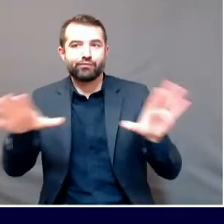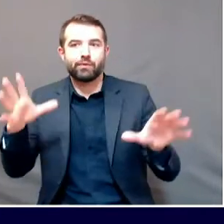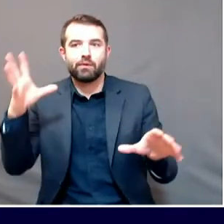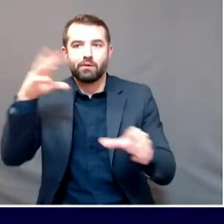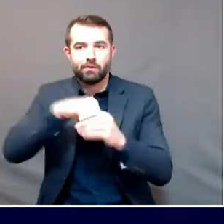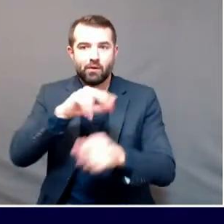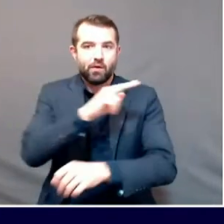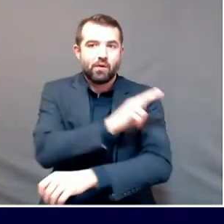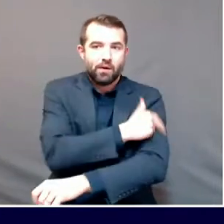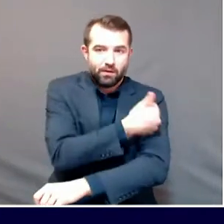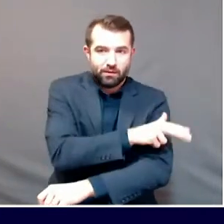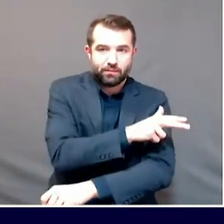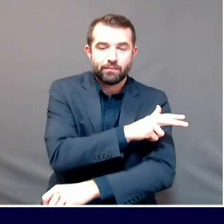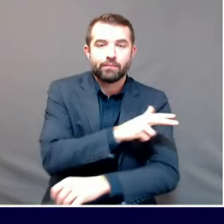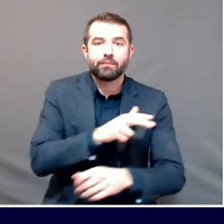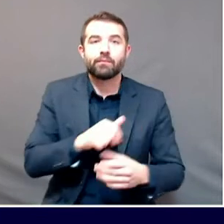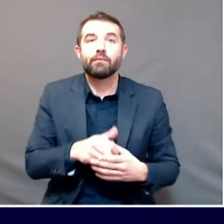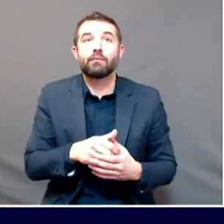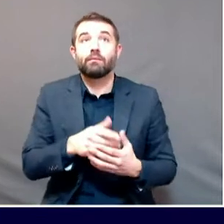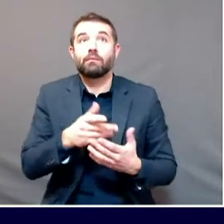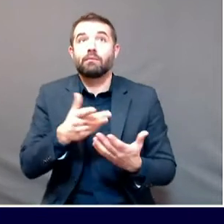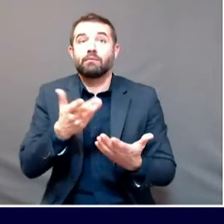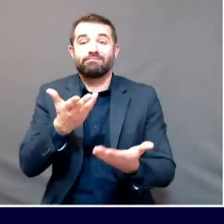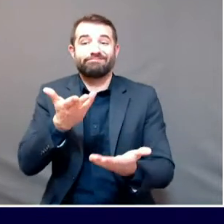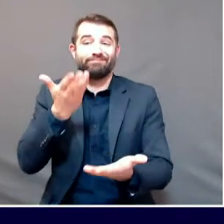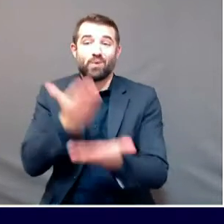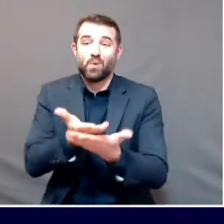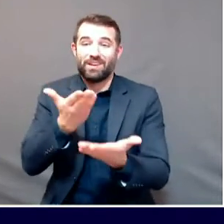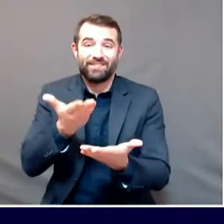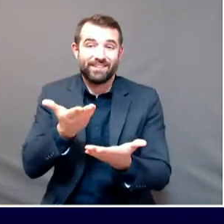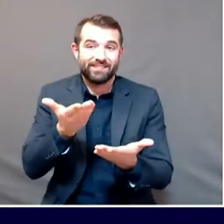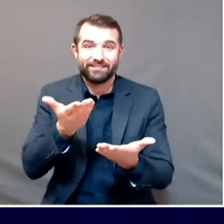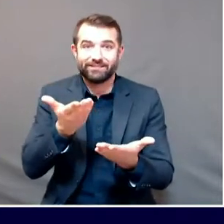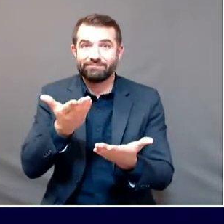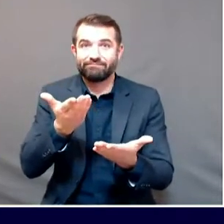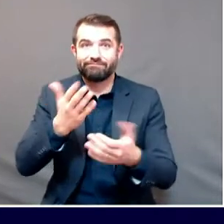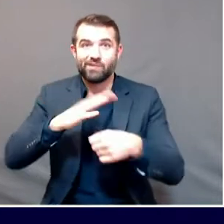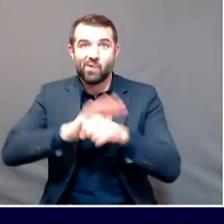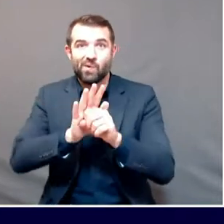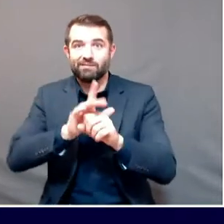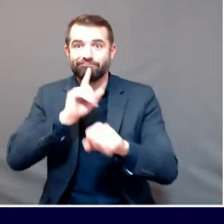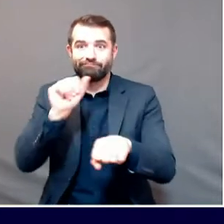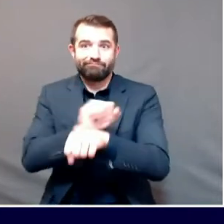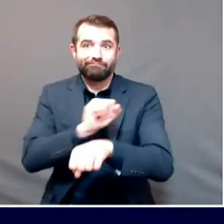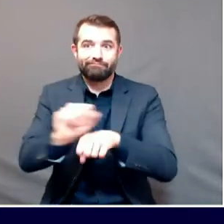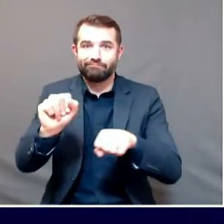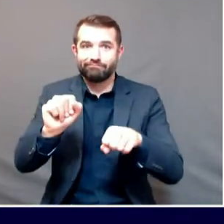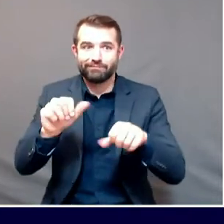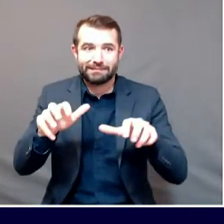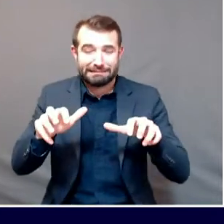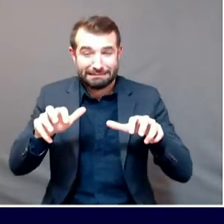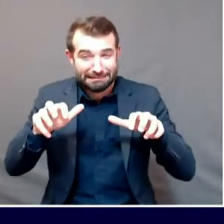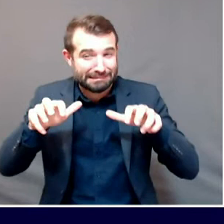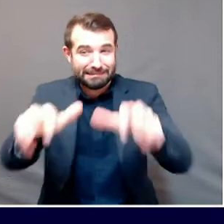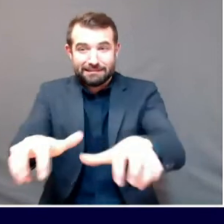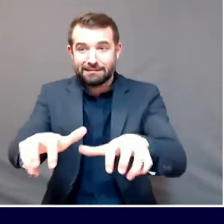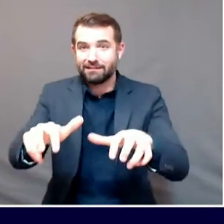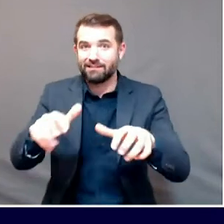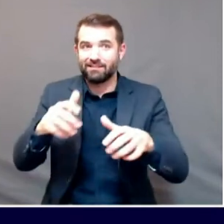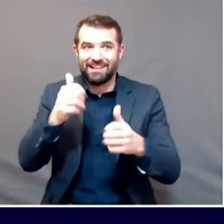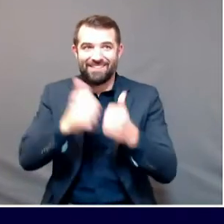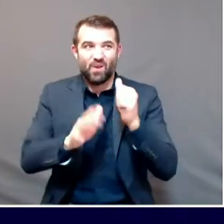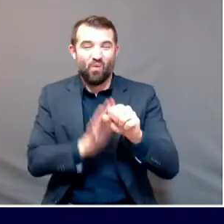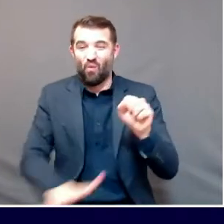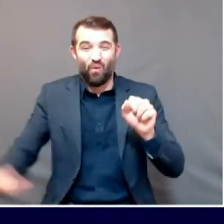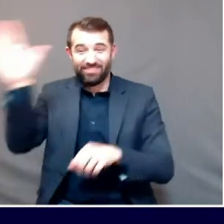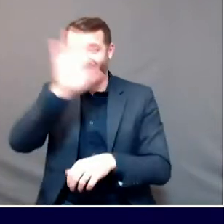evidence of just how aggressive the COVID-19 virus can be. The fact that in controlled